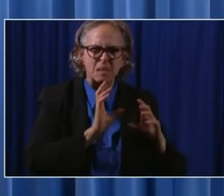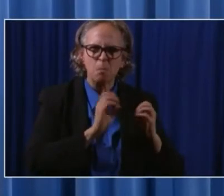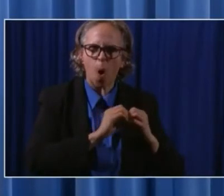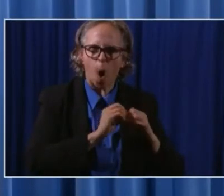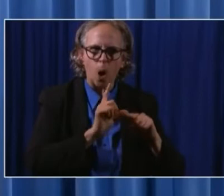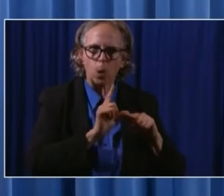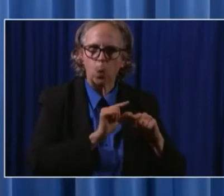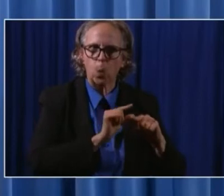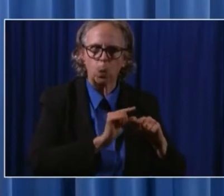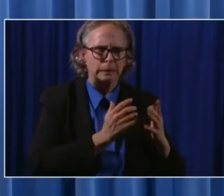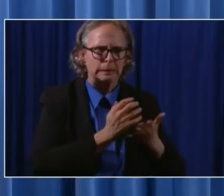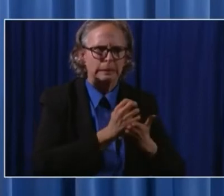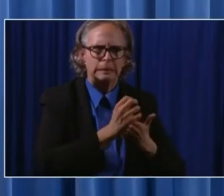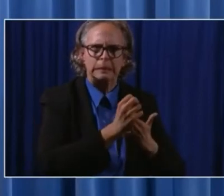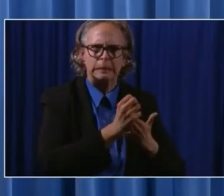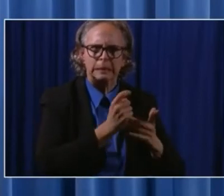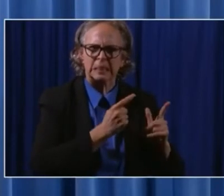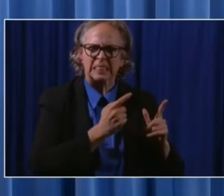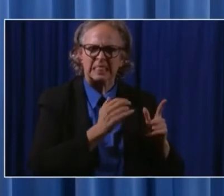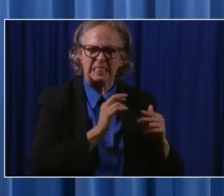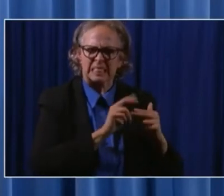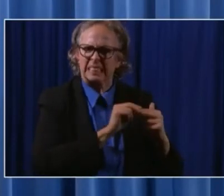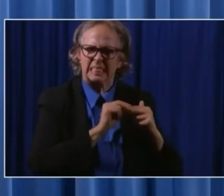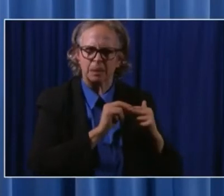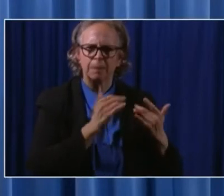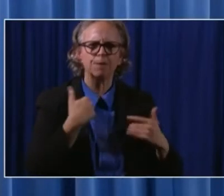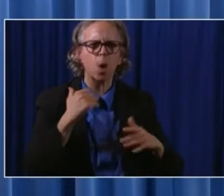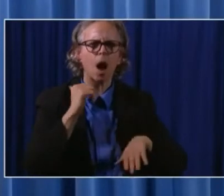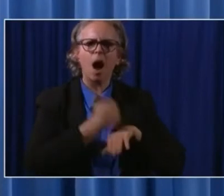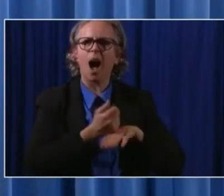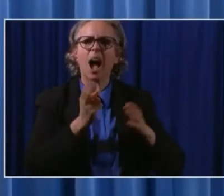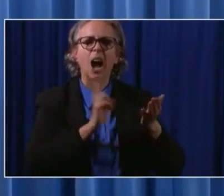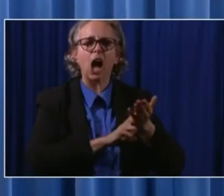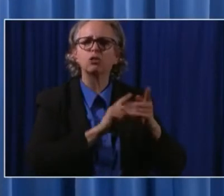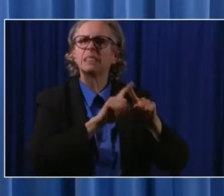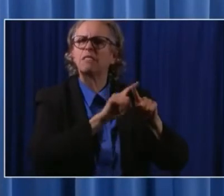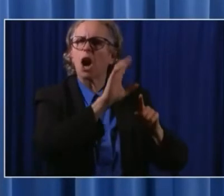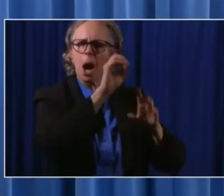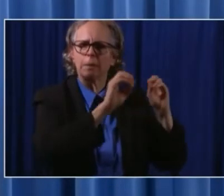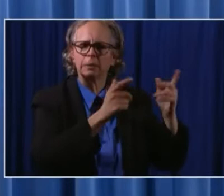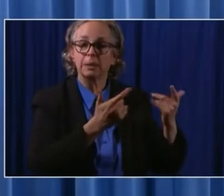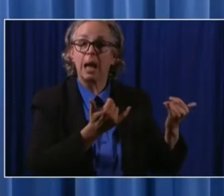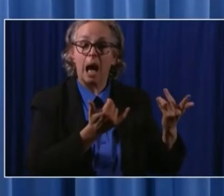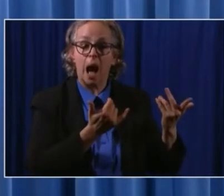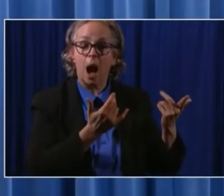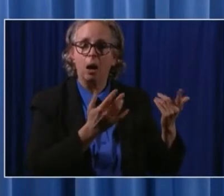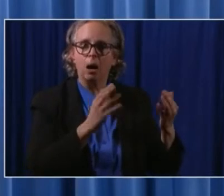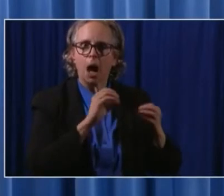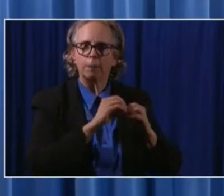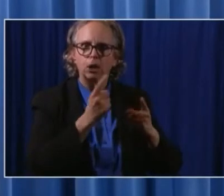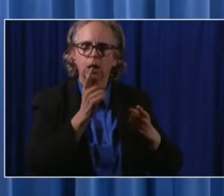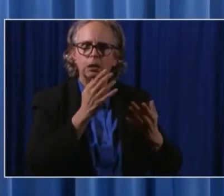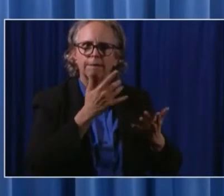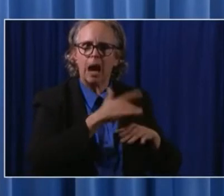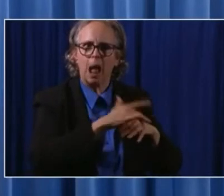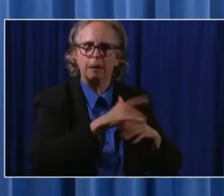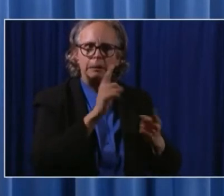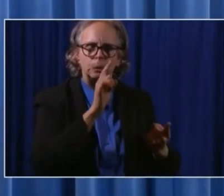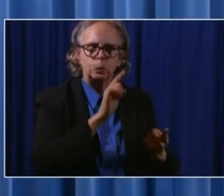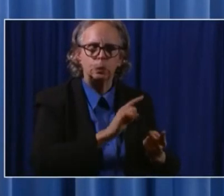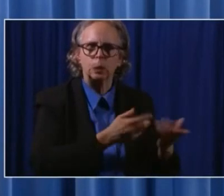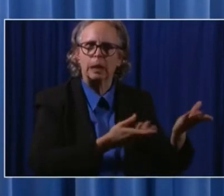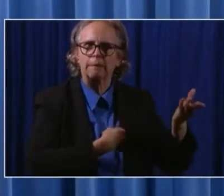with that are cutting down the contract. They're saying we can't supply you with as much testing. We're still trying to build out that